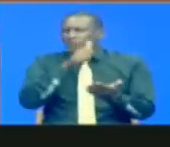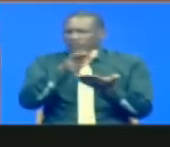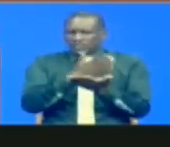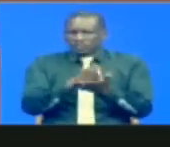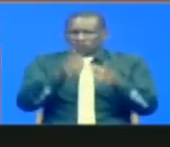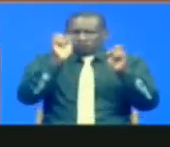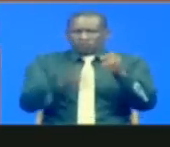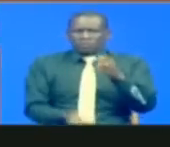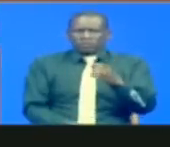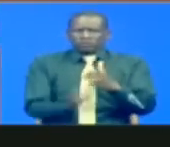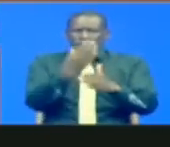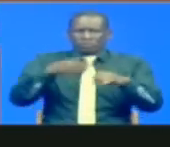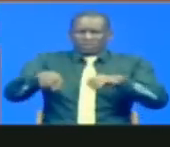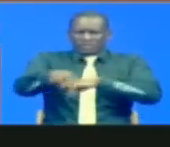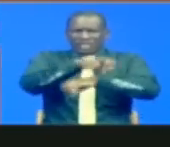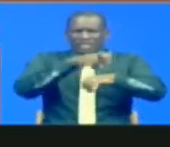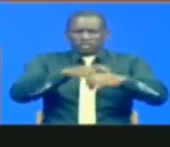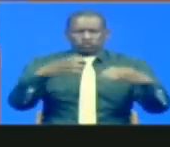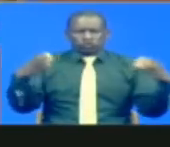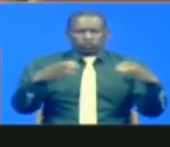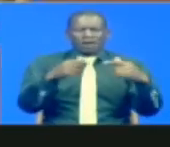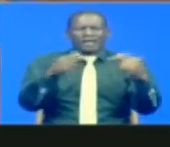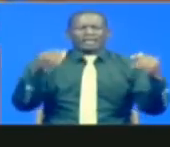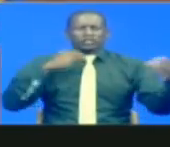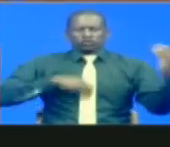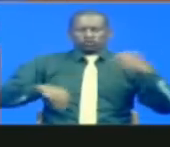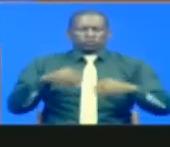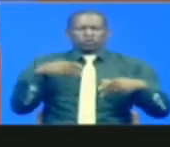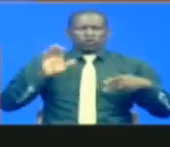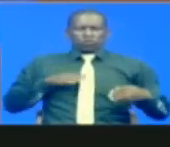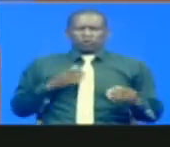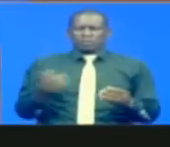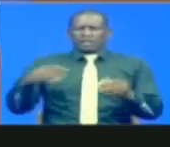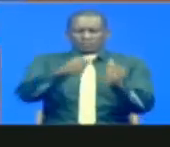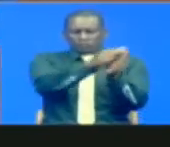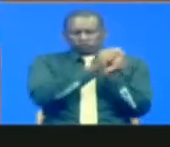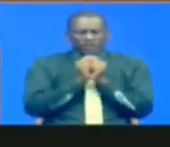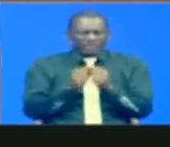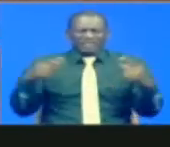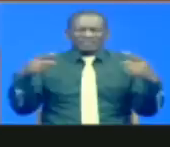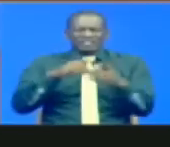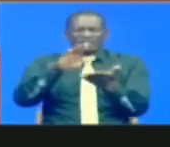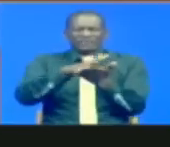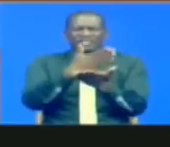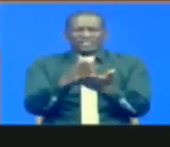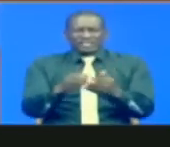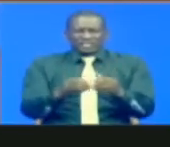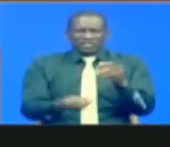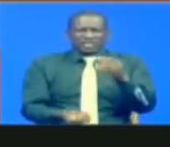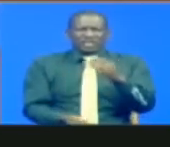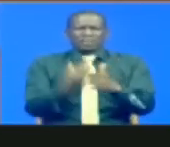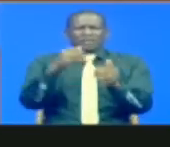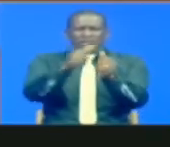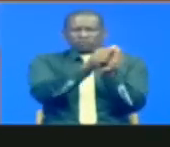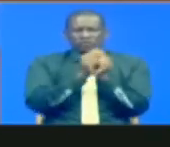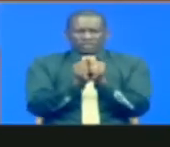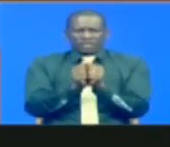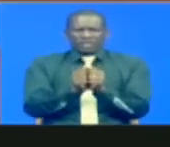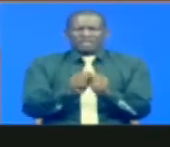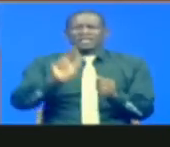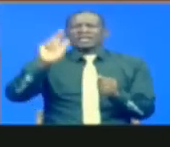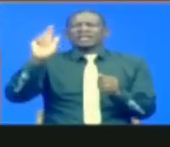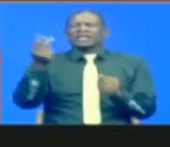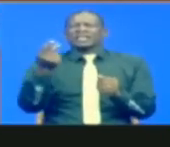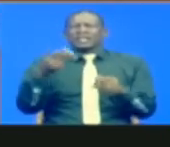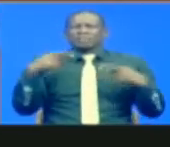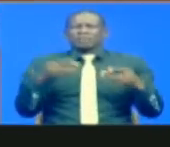national movement against corruption. Women coming together, these sectors to come together under one umbrella. Kenya is blessed with a lot of veteran